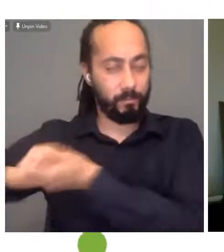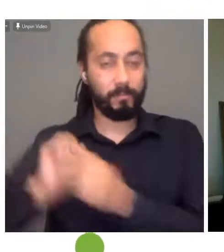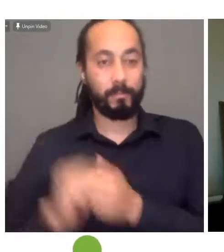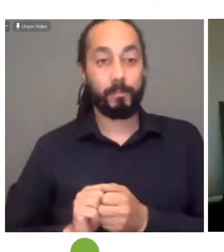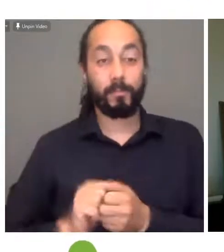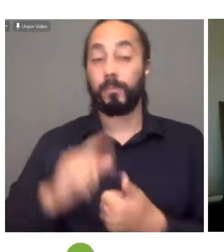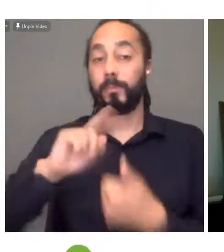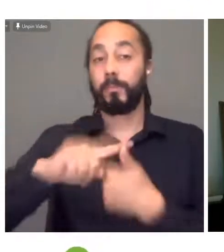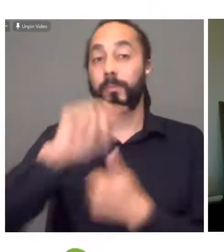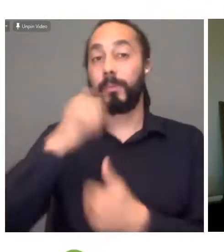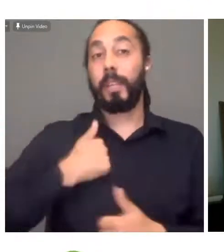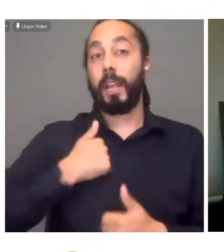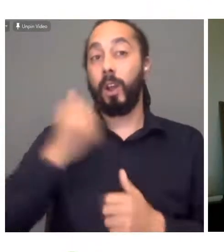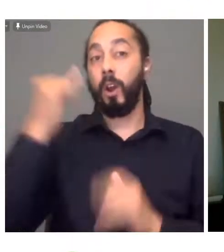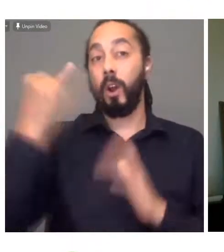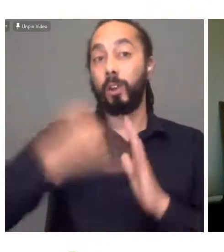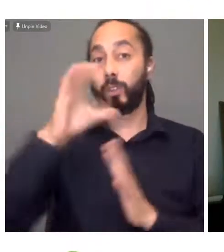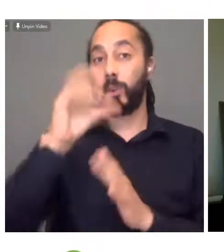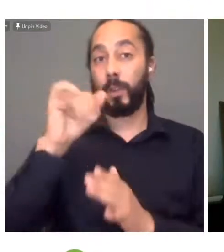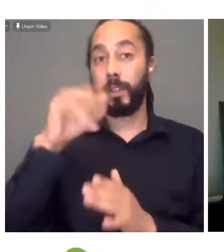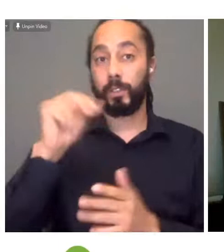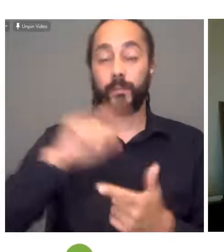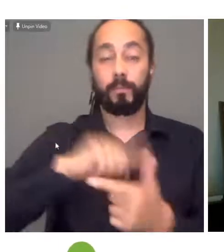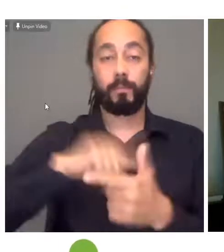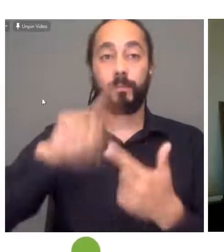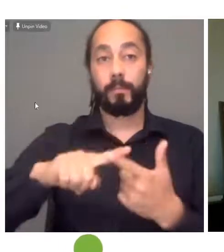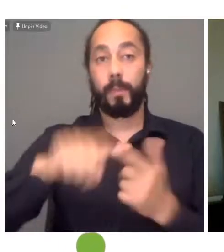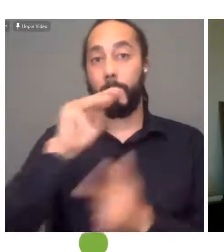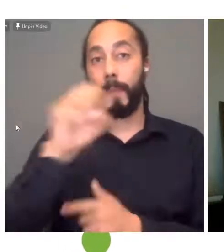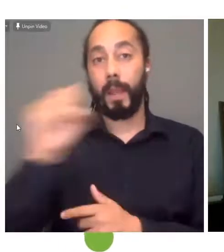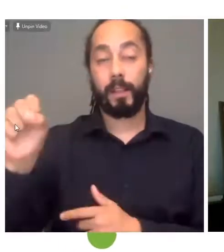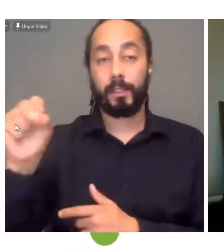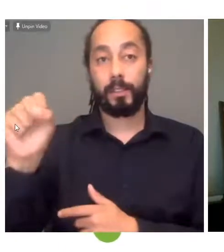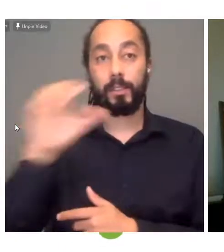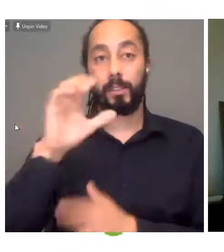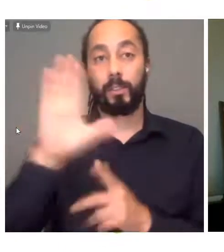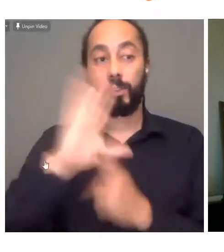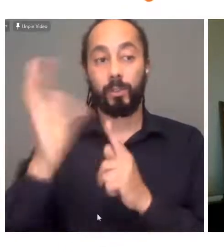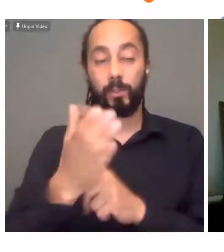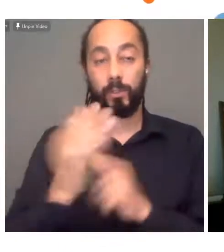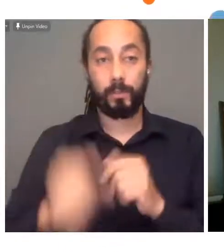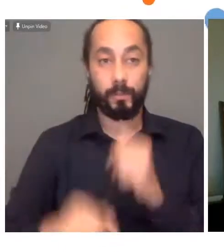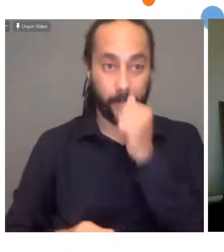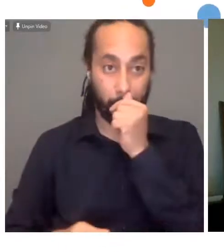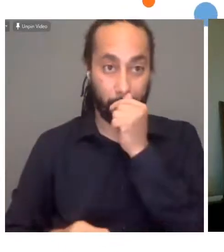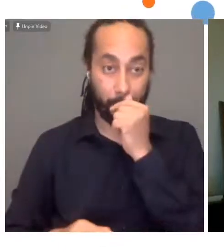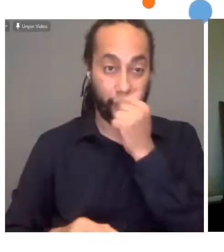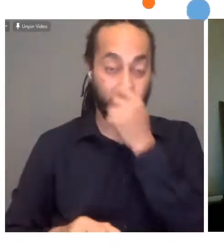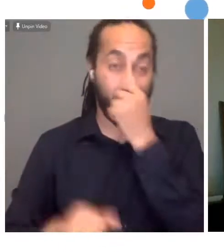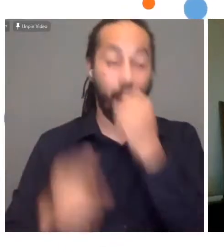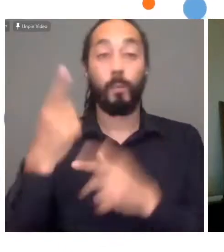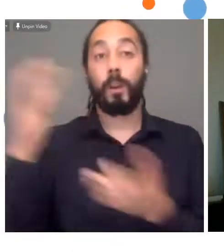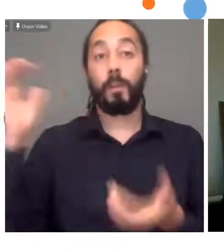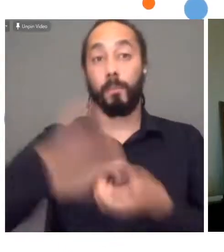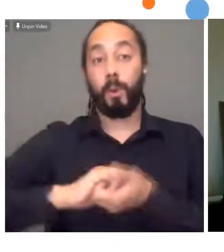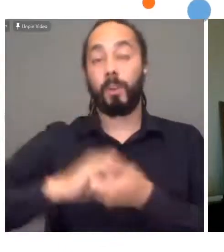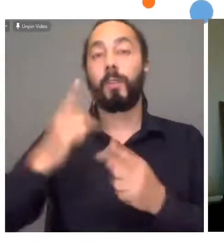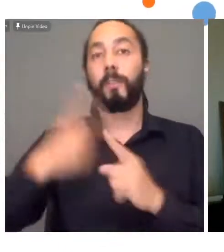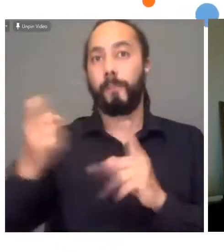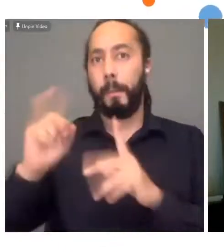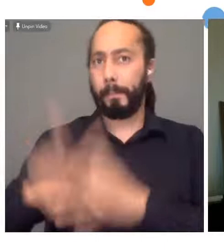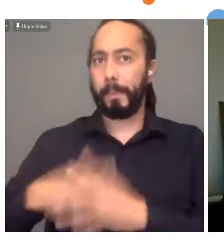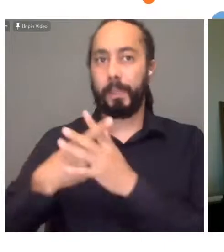Arts Coalition, Mass Culture, and our partners from the very beginning, Global Public